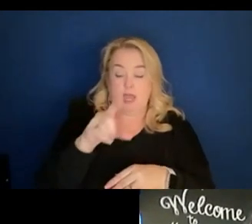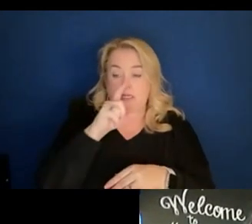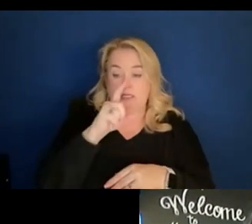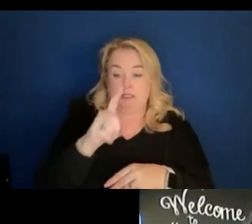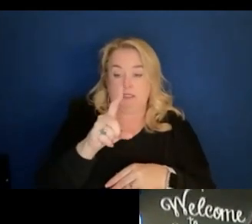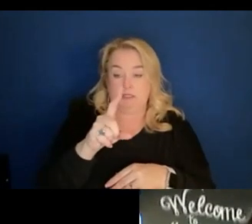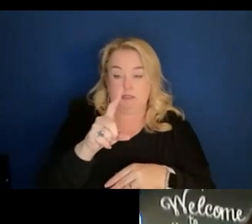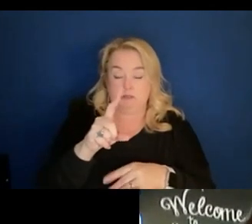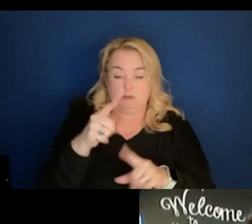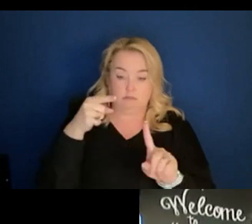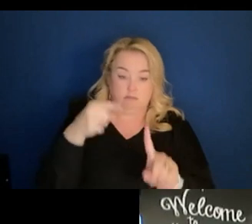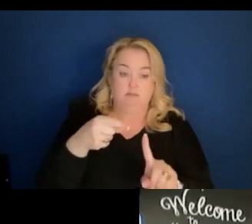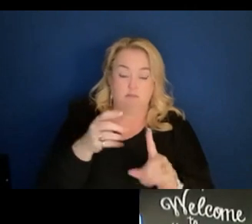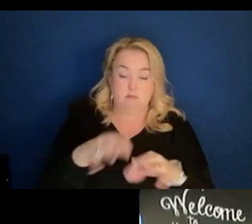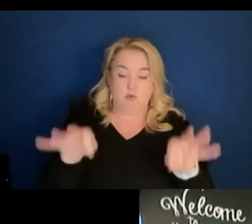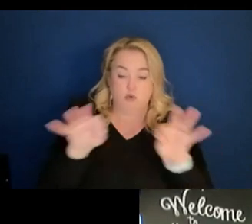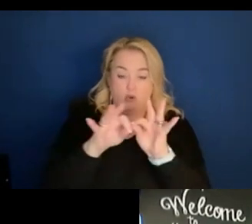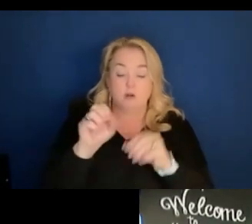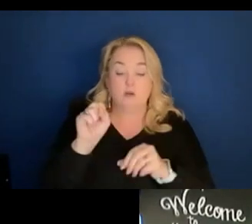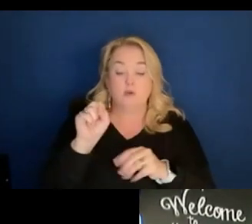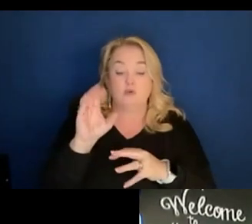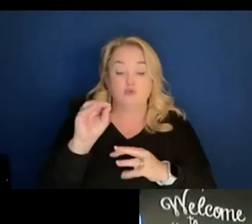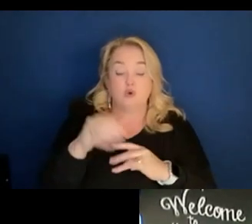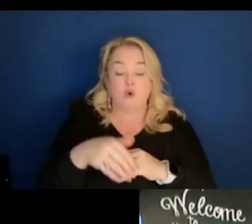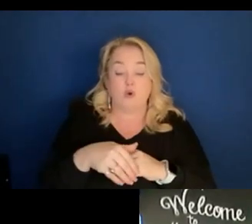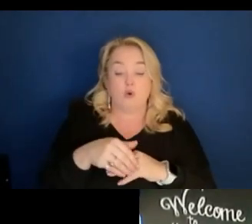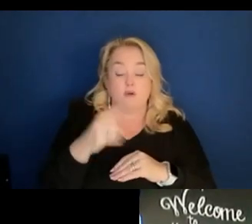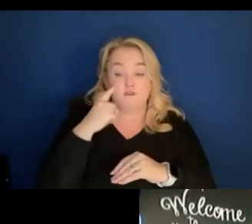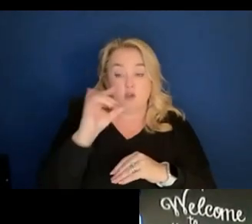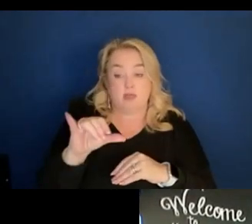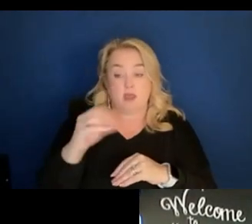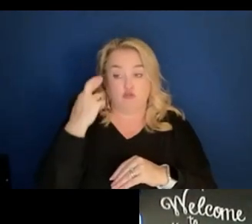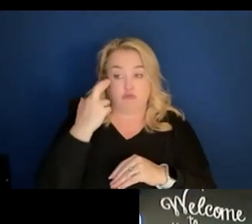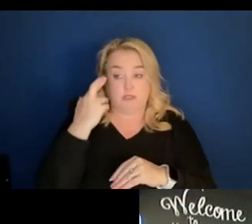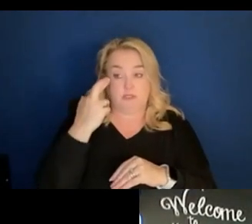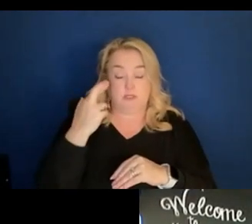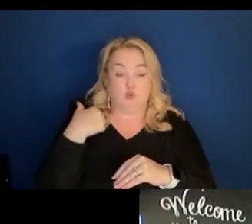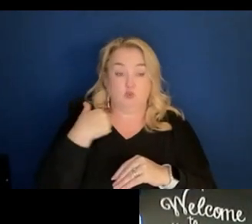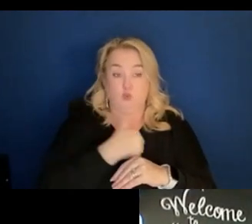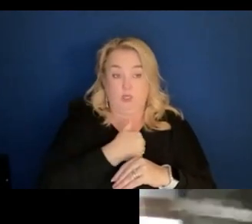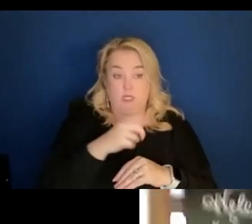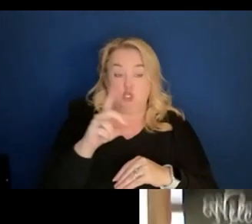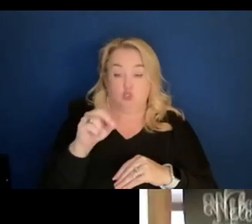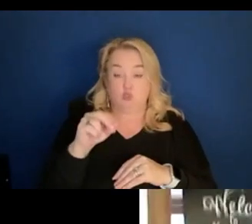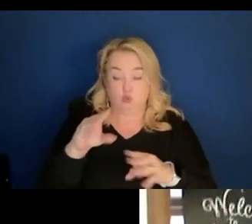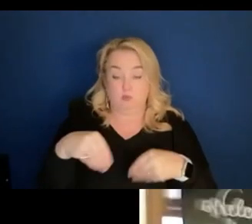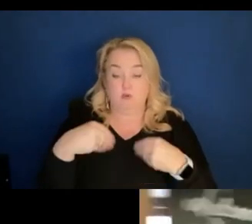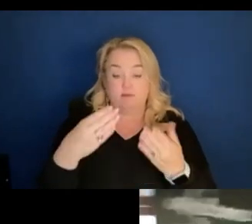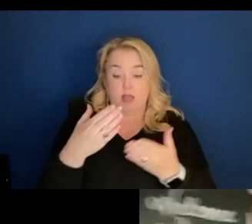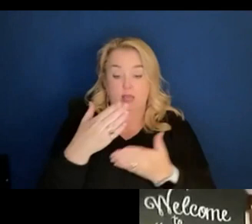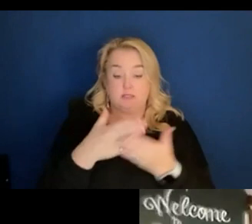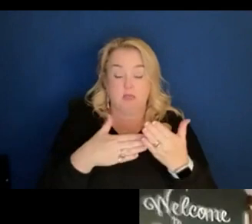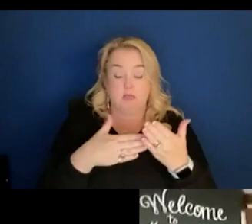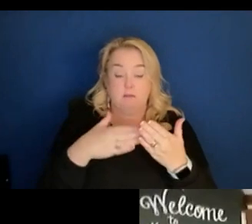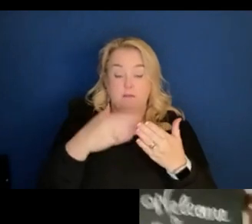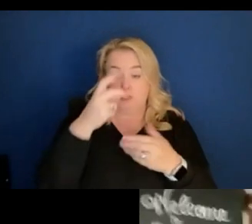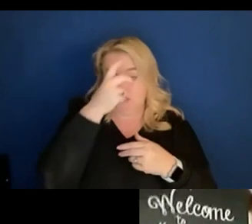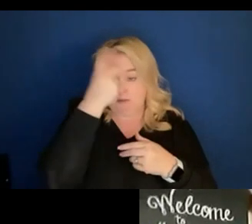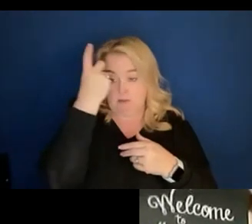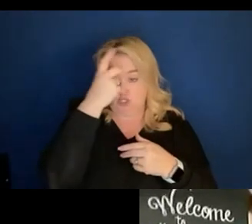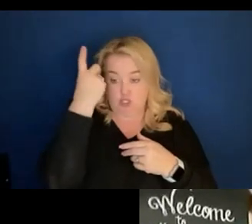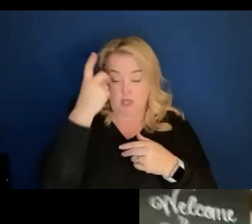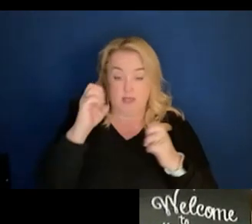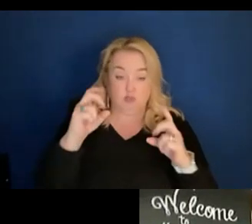that is really striking. So for that reason, our training course does provide some dementia